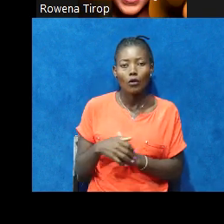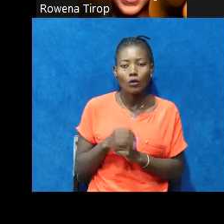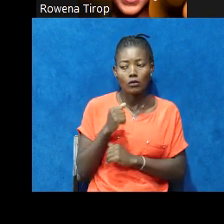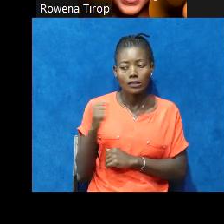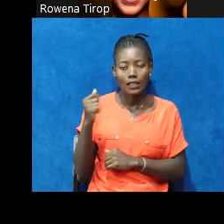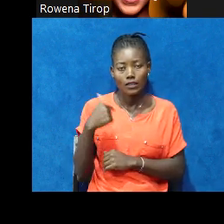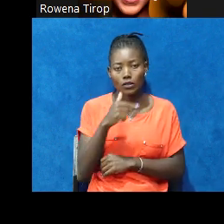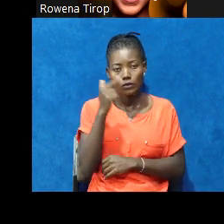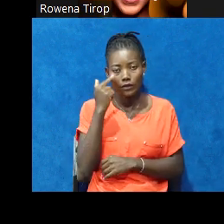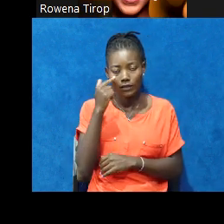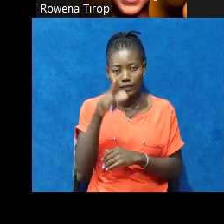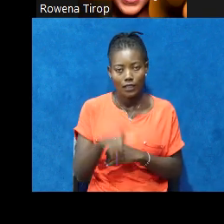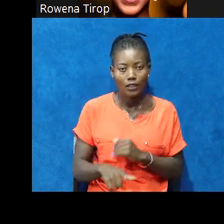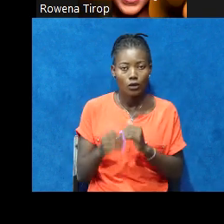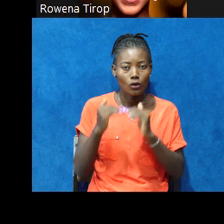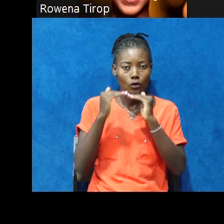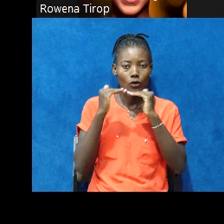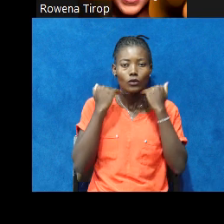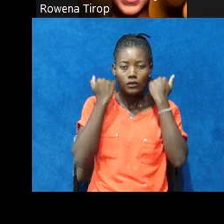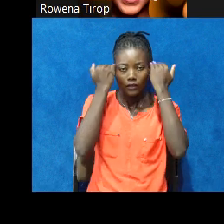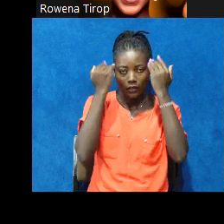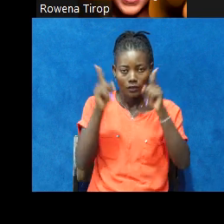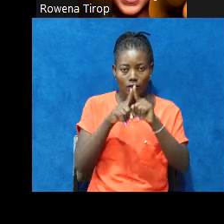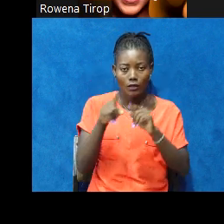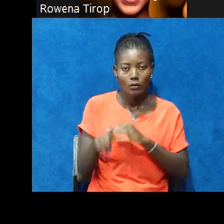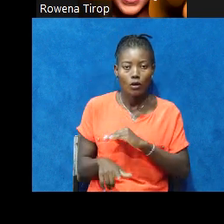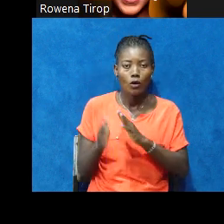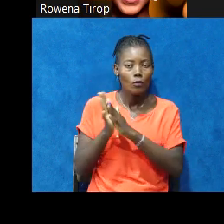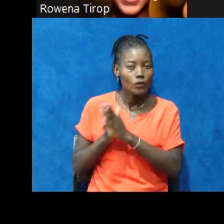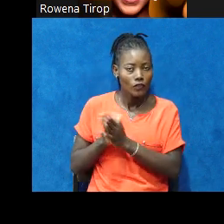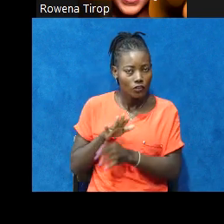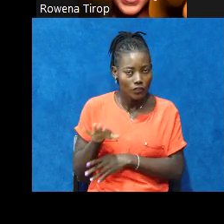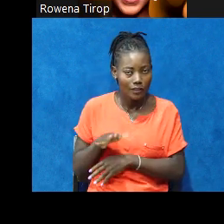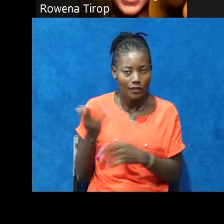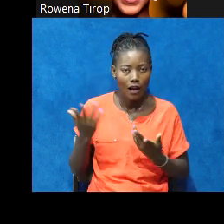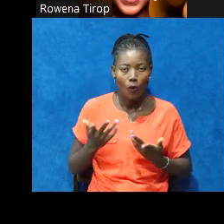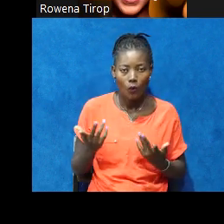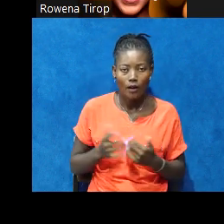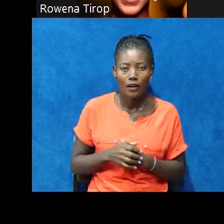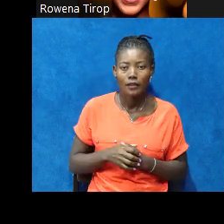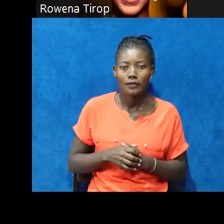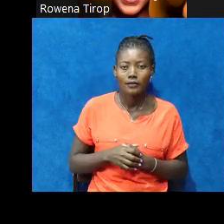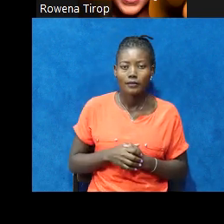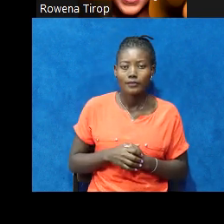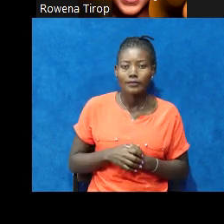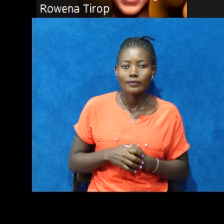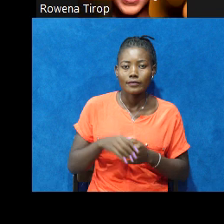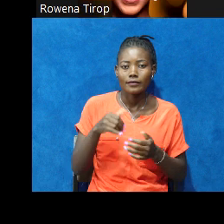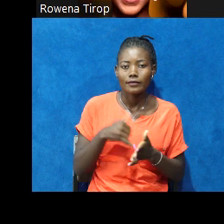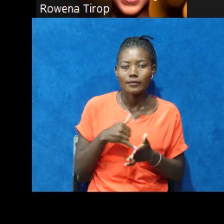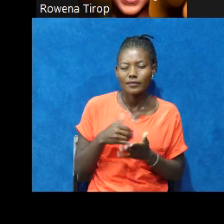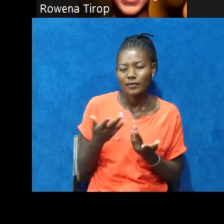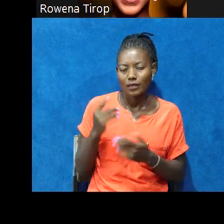low motivation area, where really, you know, it's in a sense you're bored.